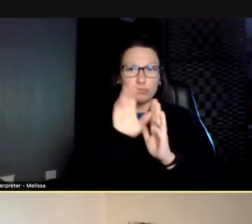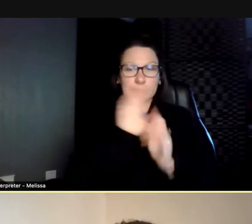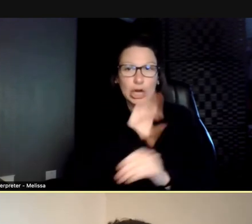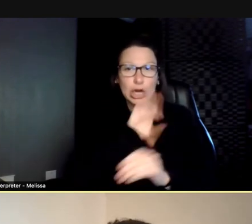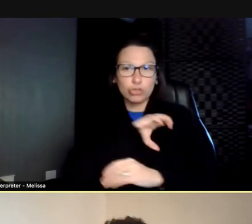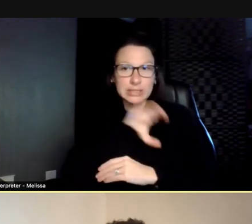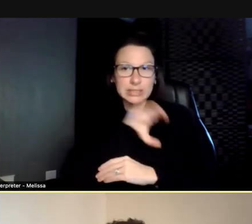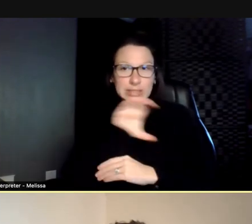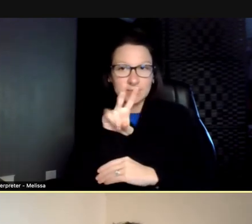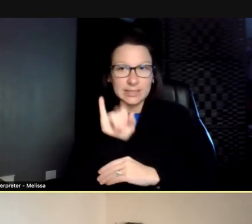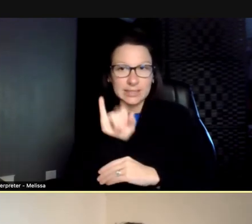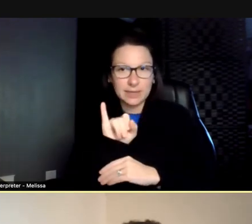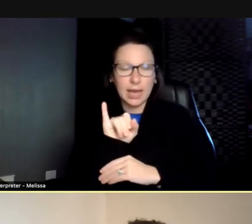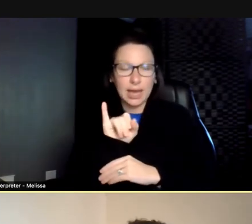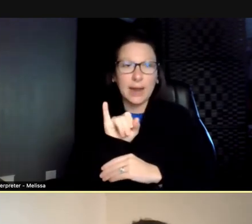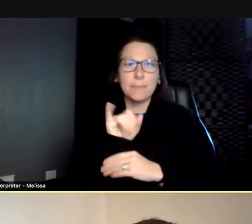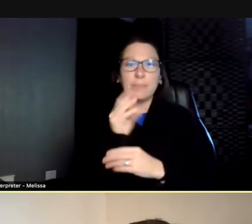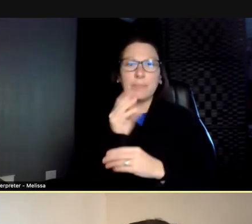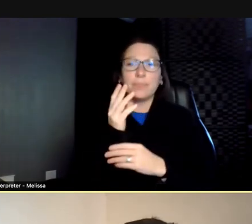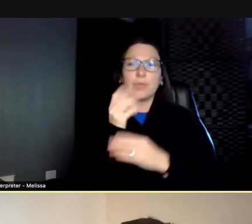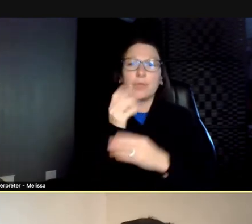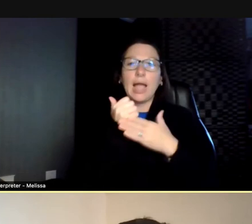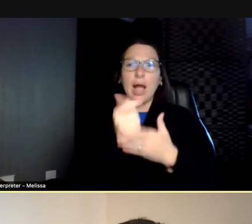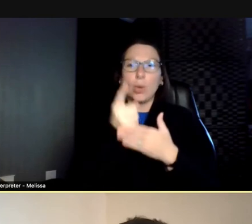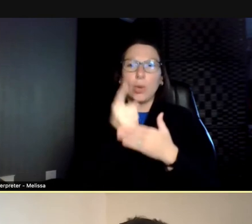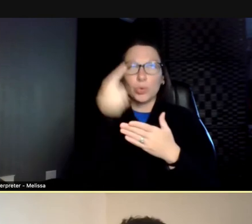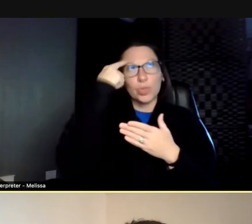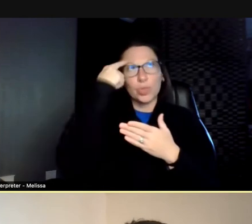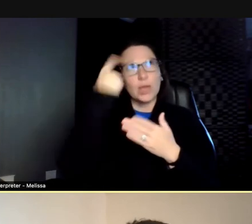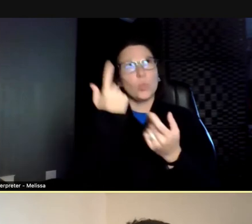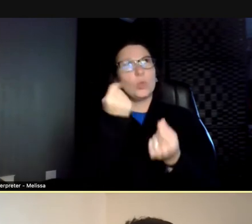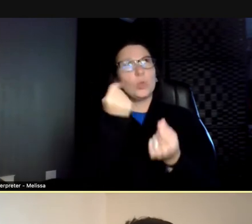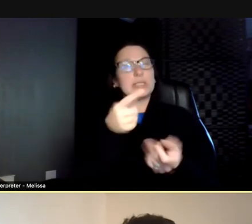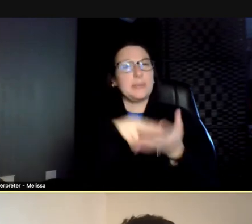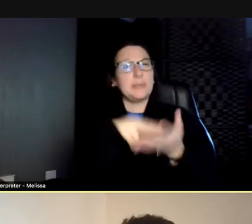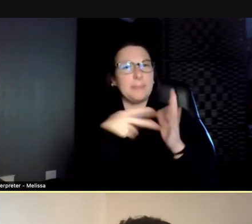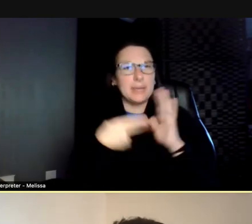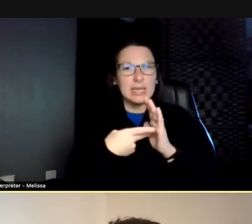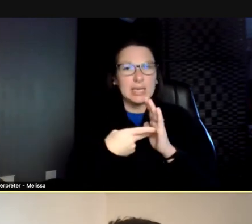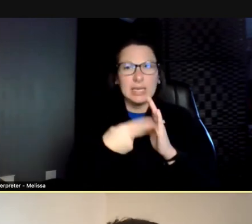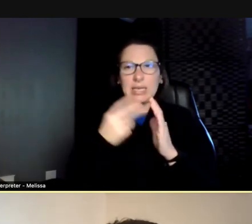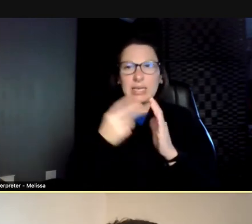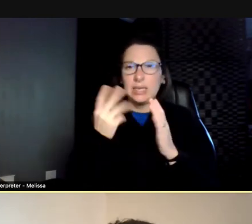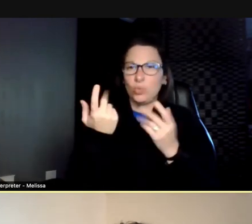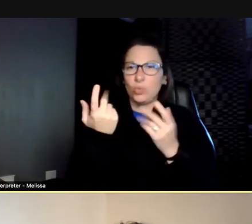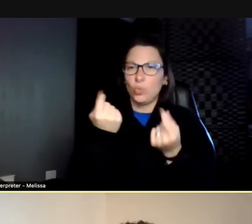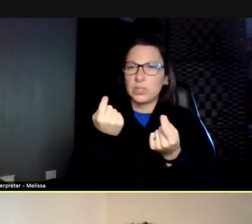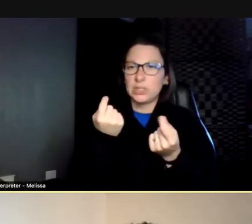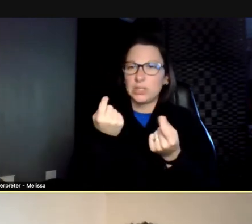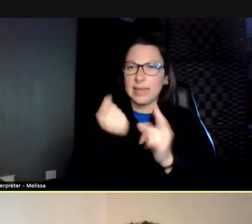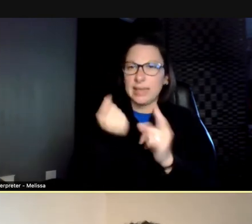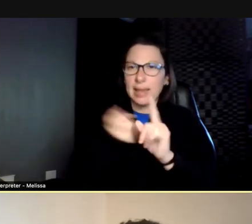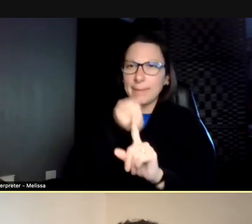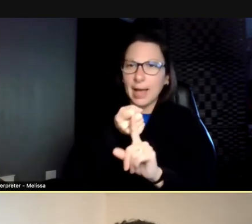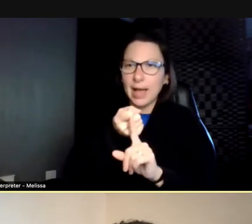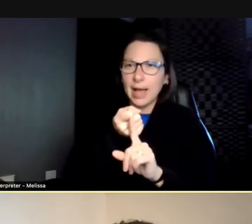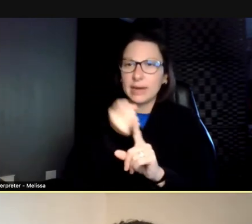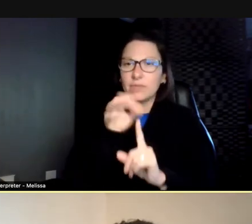help us think about, well, what does this mean in terms of promoting availability? What do the impact of the